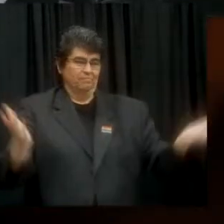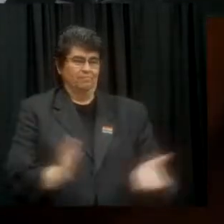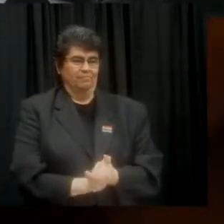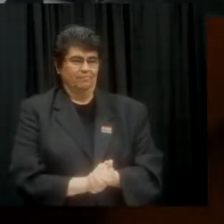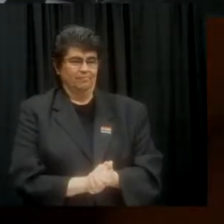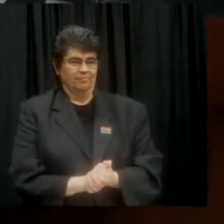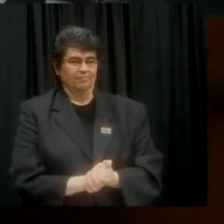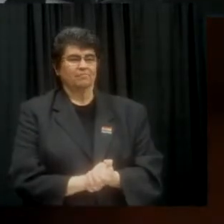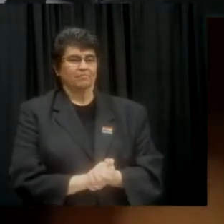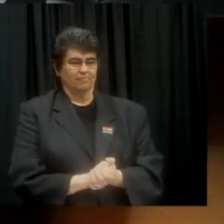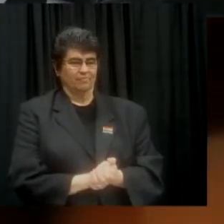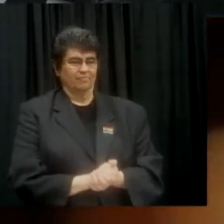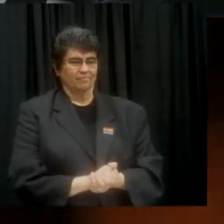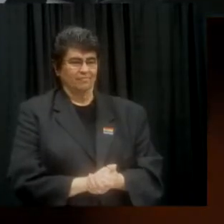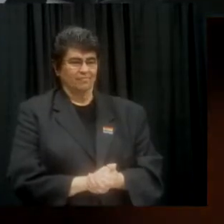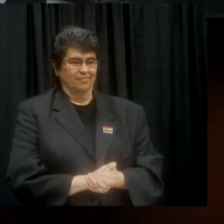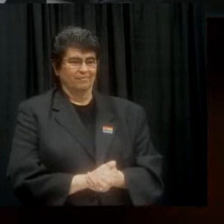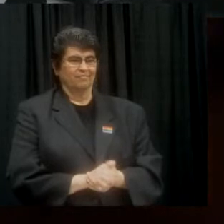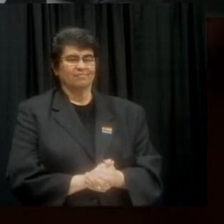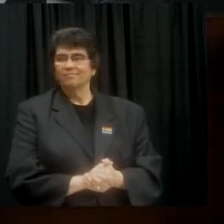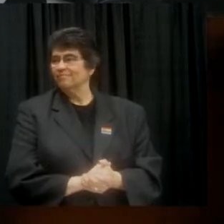That was summa cum laude, valedictorian.